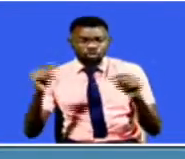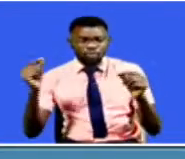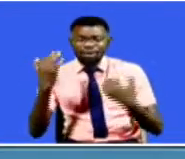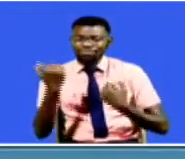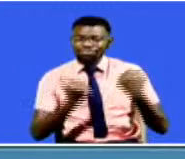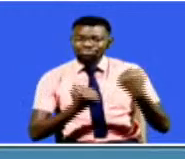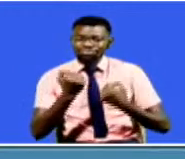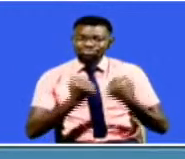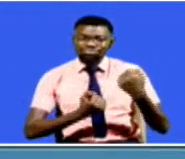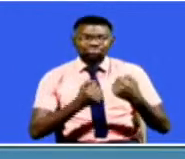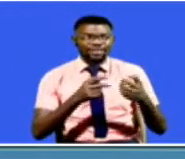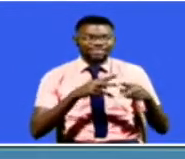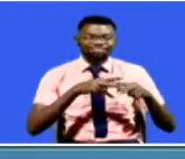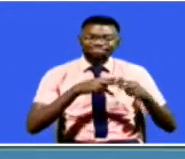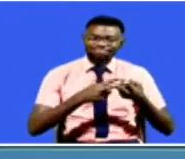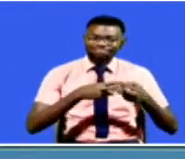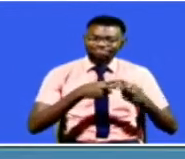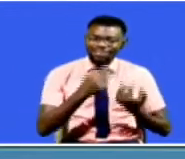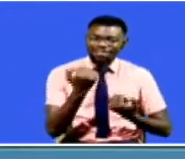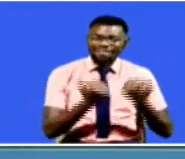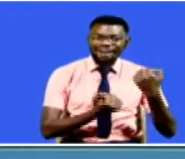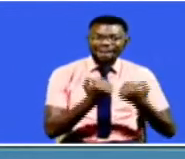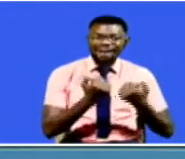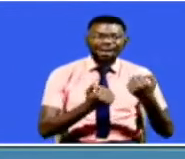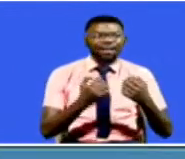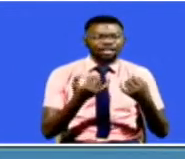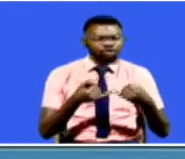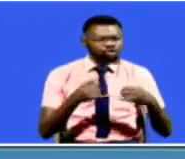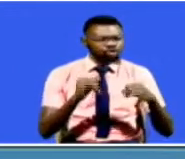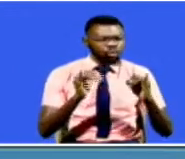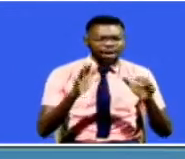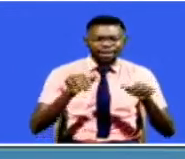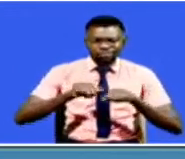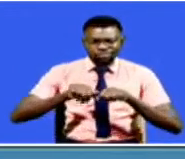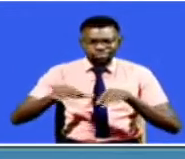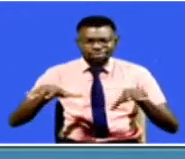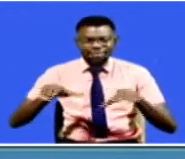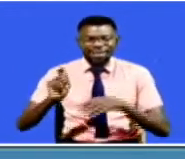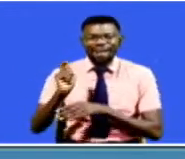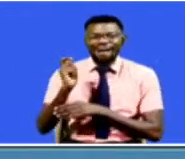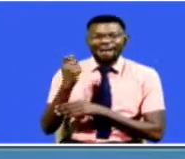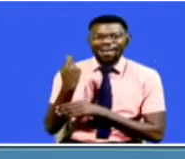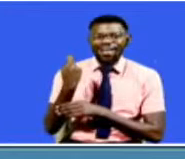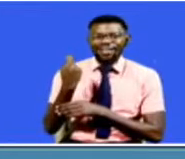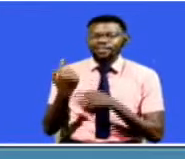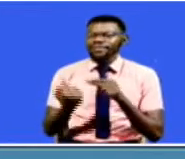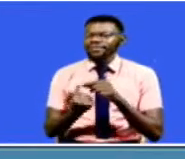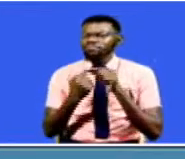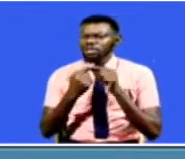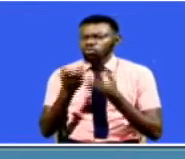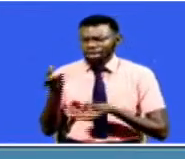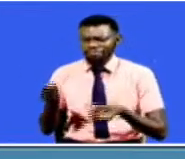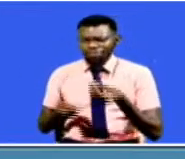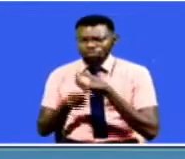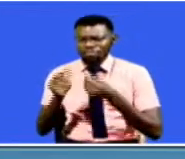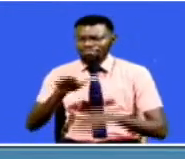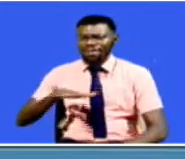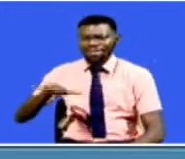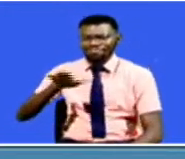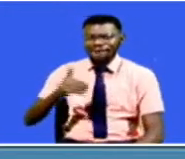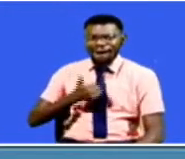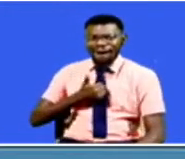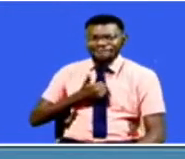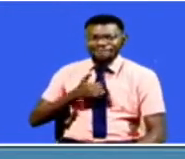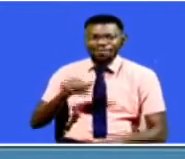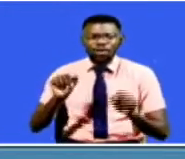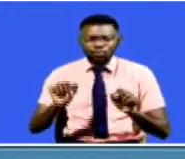Honda to consider increasing its foothold in Kenya by taking advantage of the special economic zones as one of the key